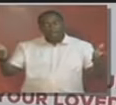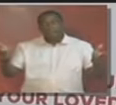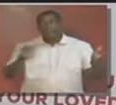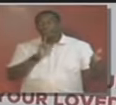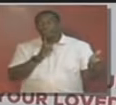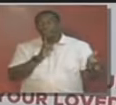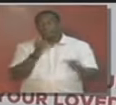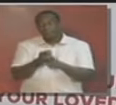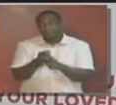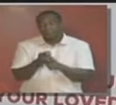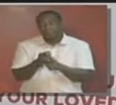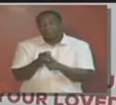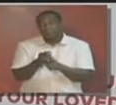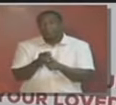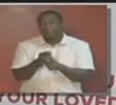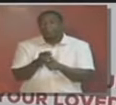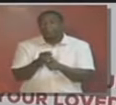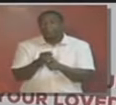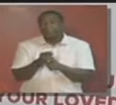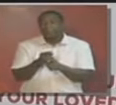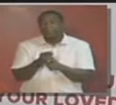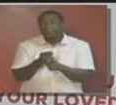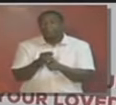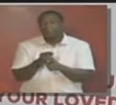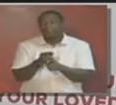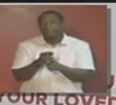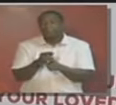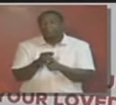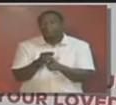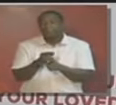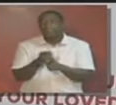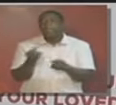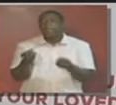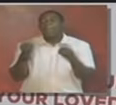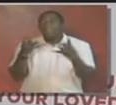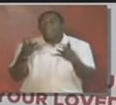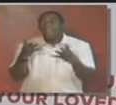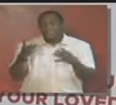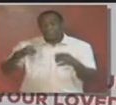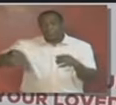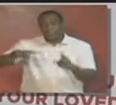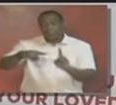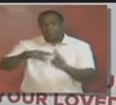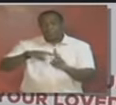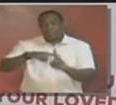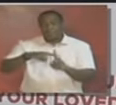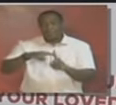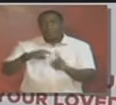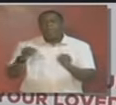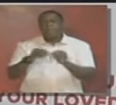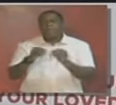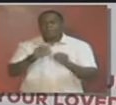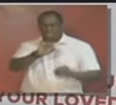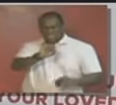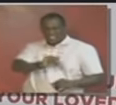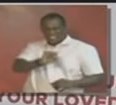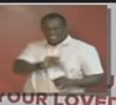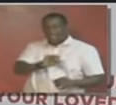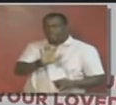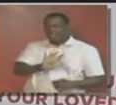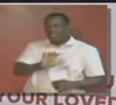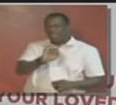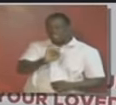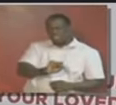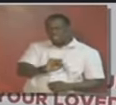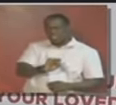had many of the cases falling in the southern part of the Caroni district. We actually have two